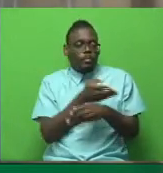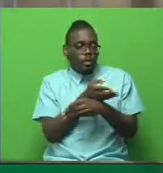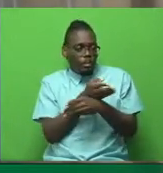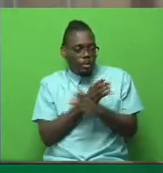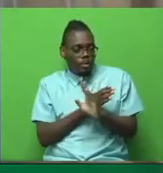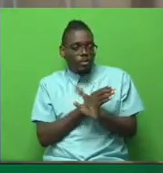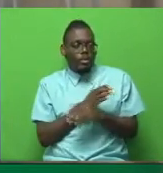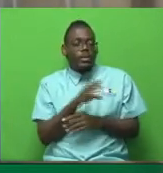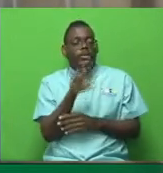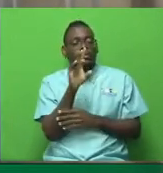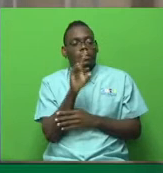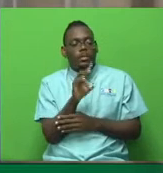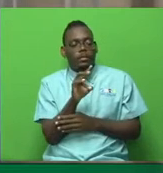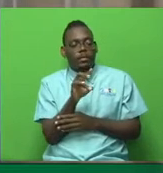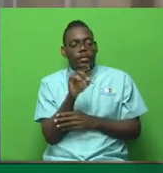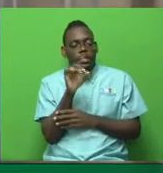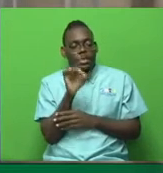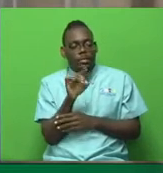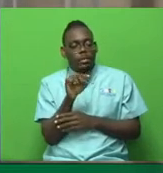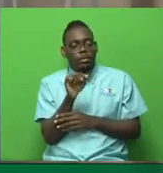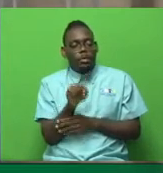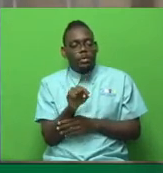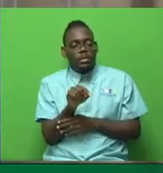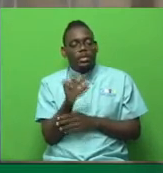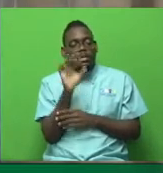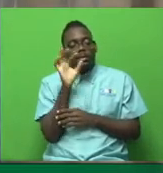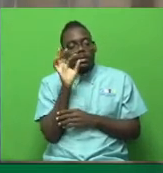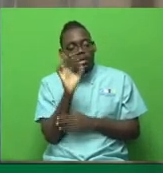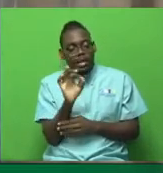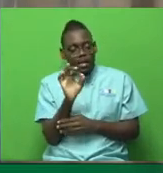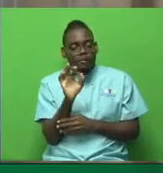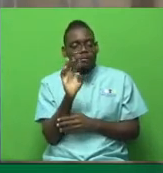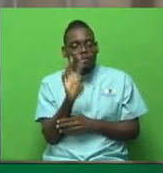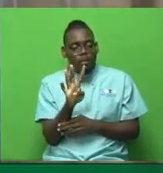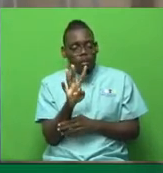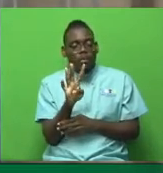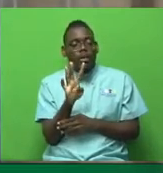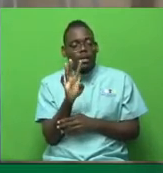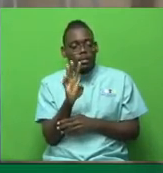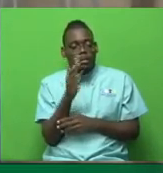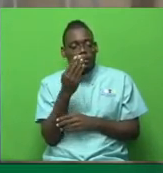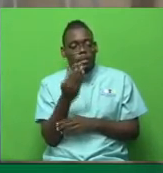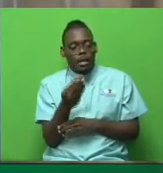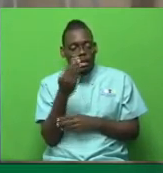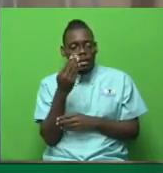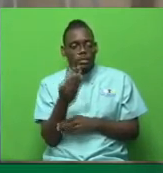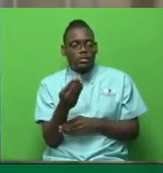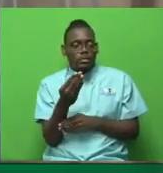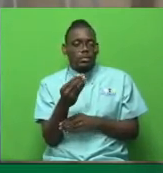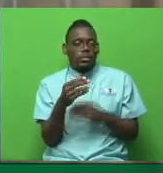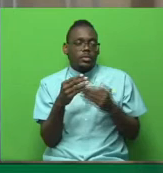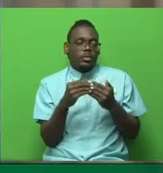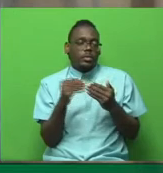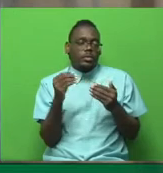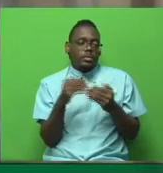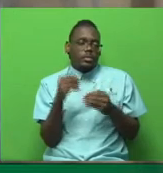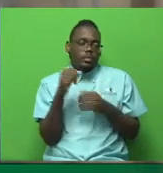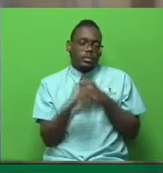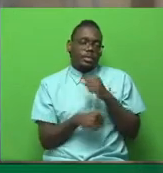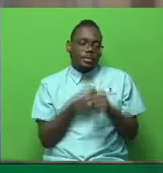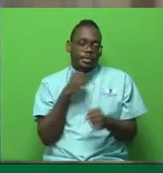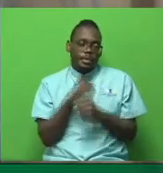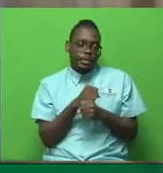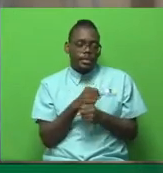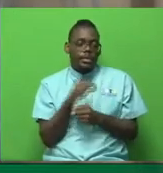78.191 billion dollars over the last seven years that is The Minister's track record for borrowing Madam speaker